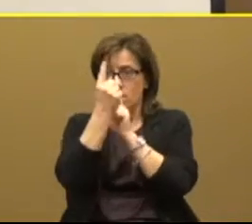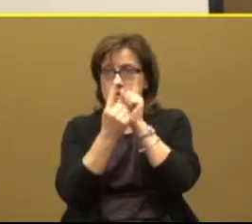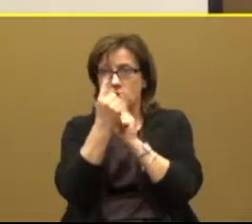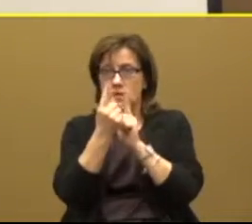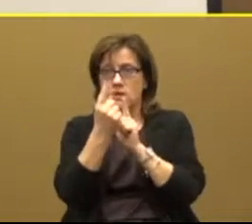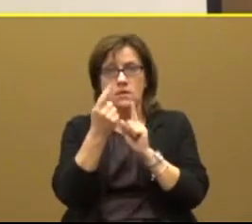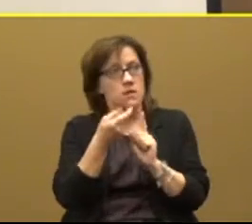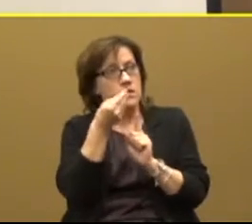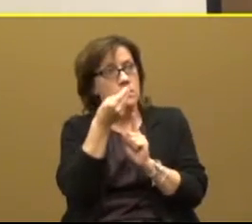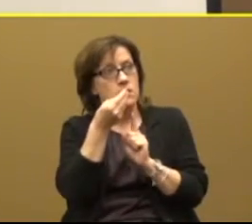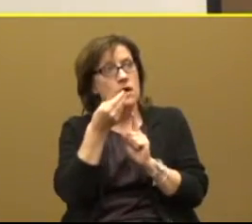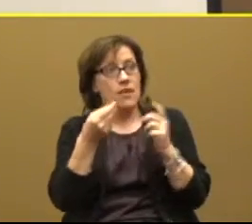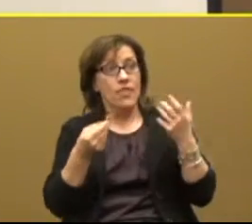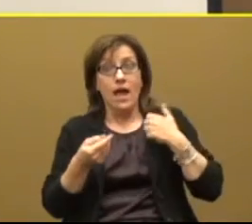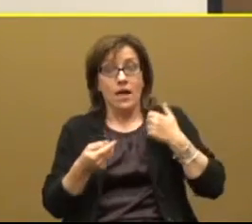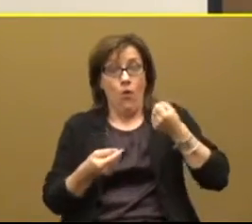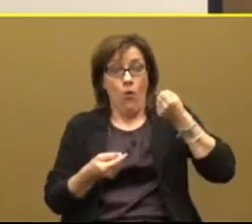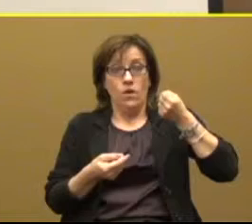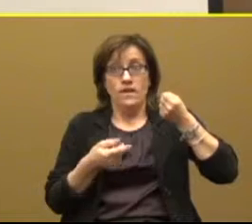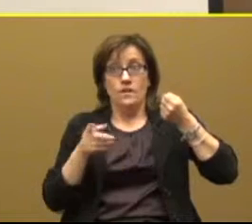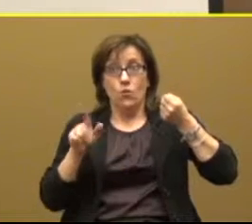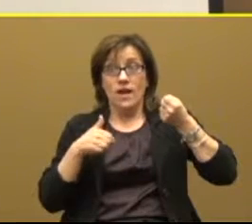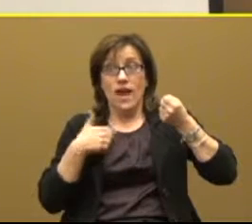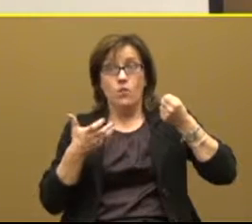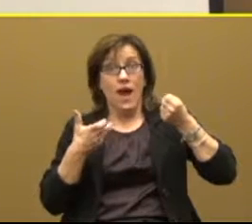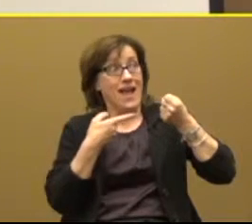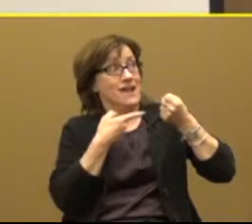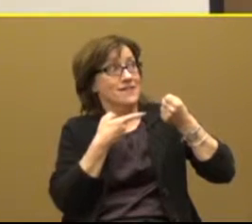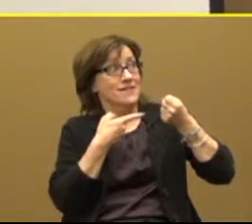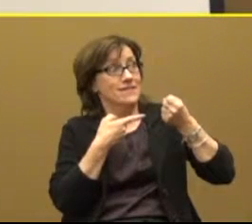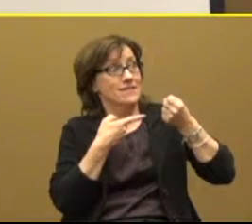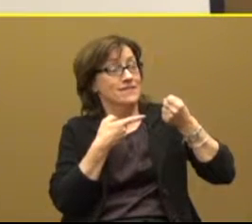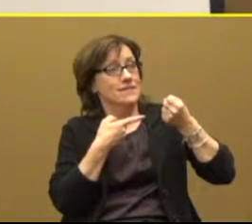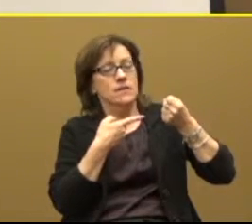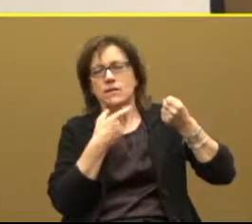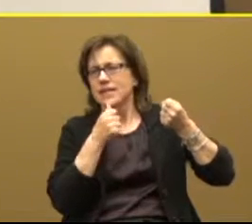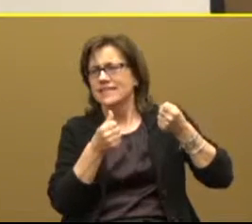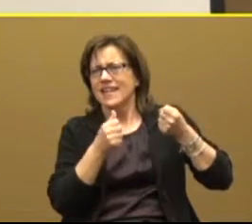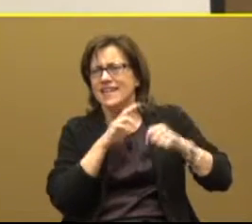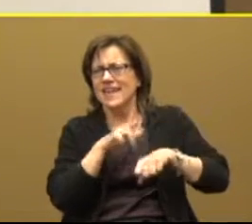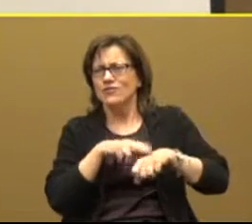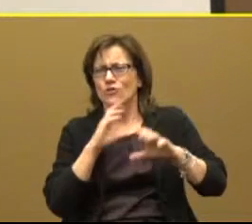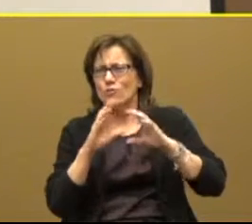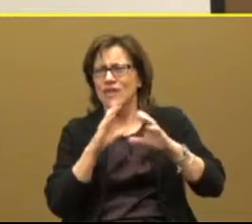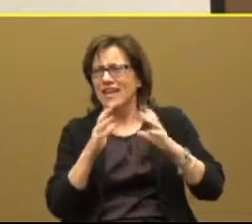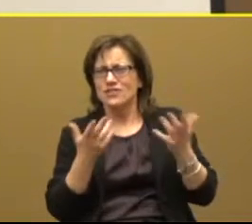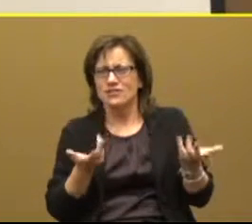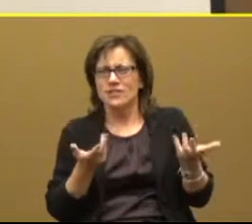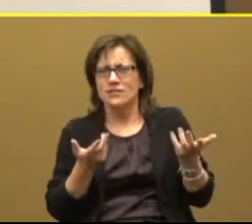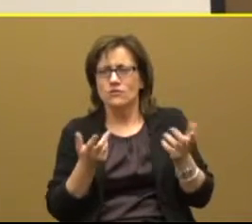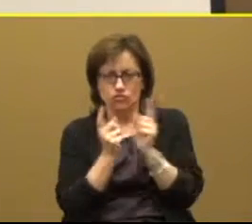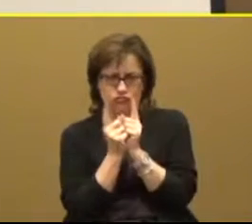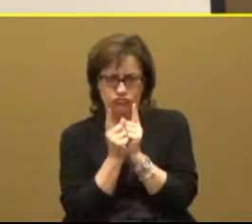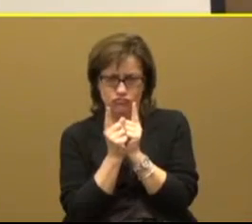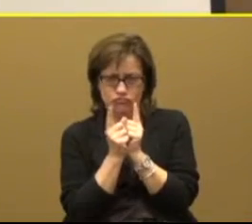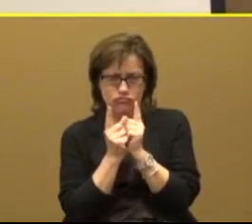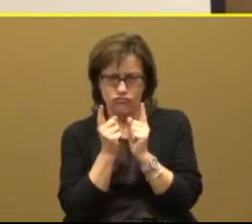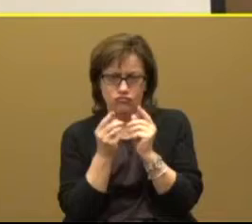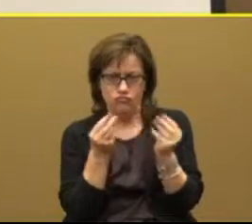holding the item that I want, then that is not natural communication, right? A student needs to understand that they